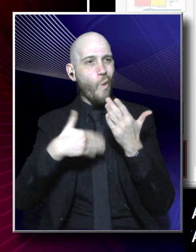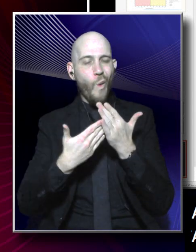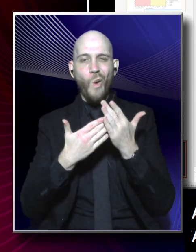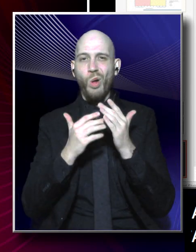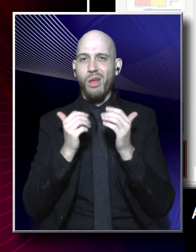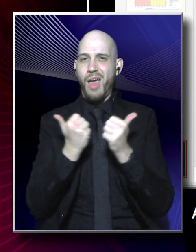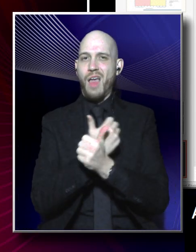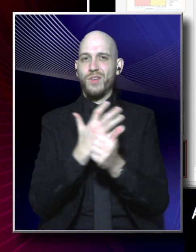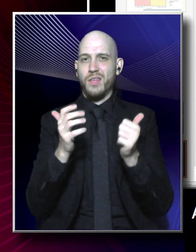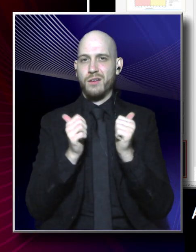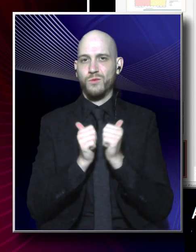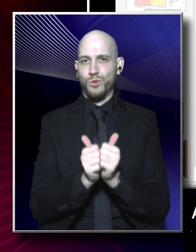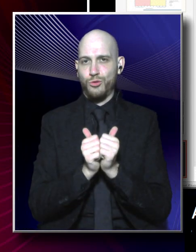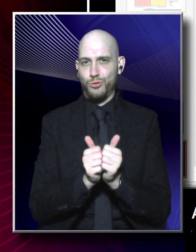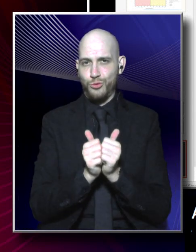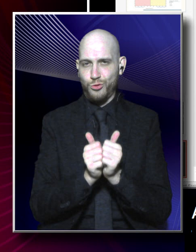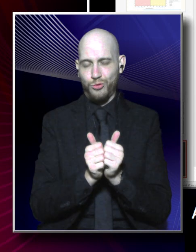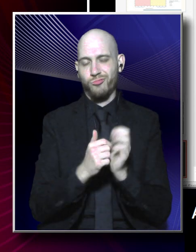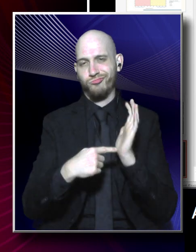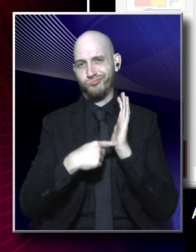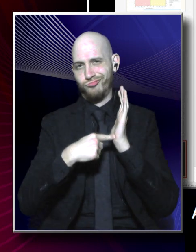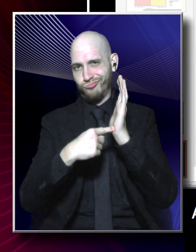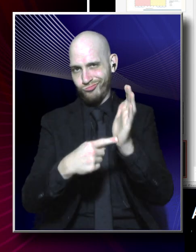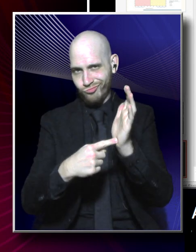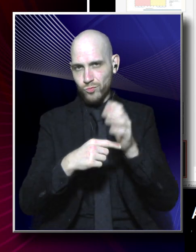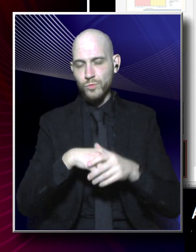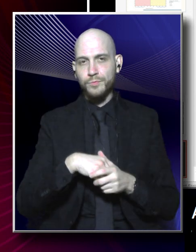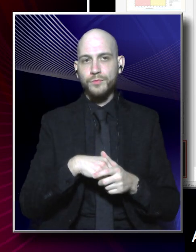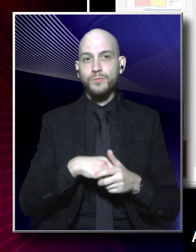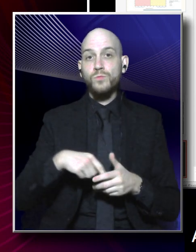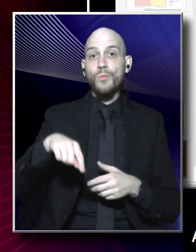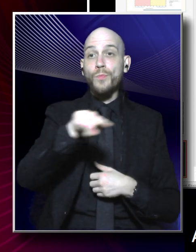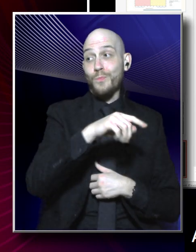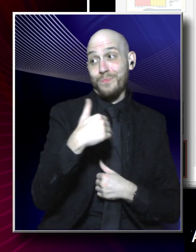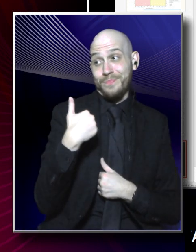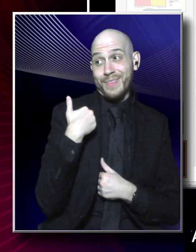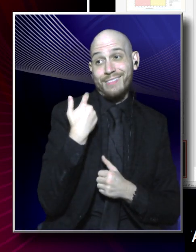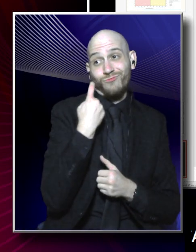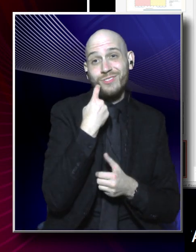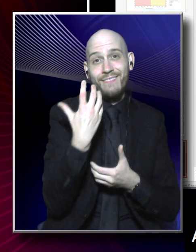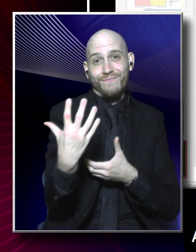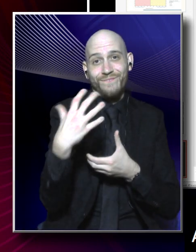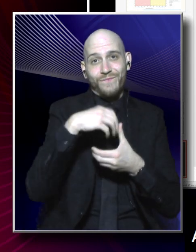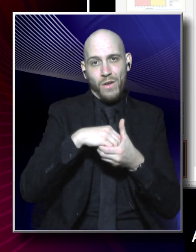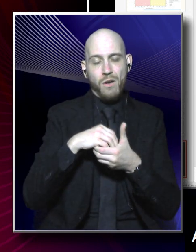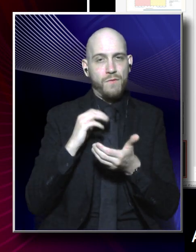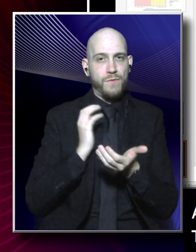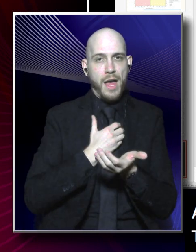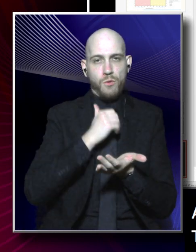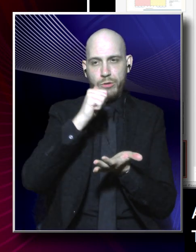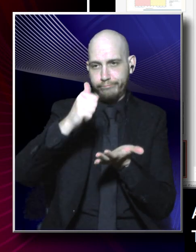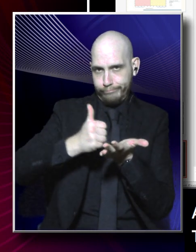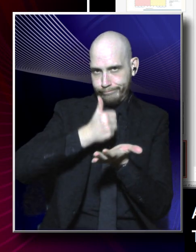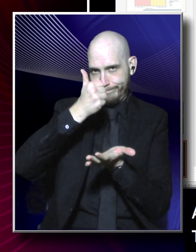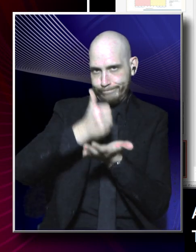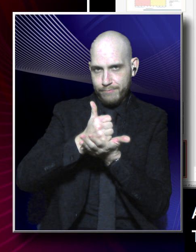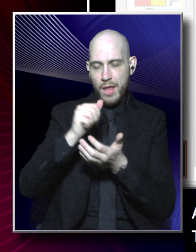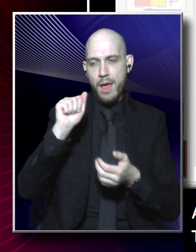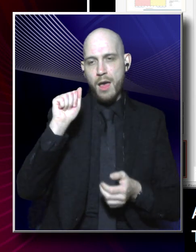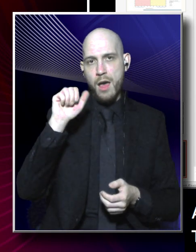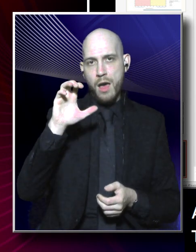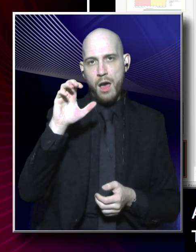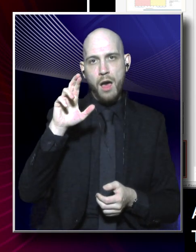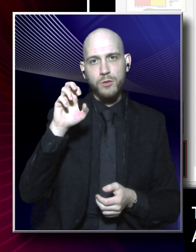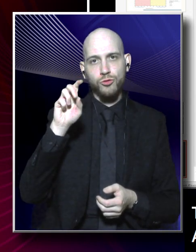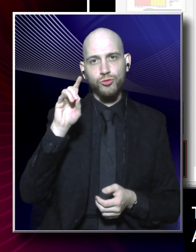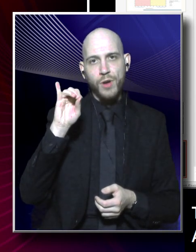And recently, some of you participated in the interviews for our accreditation. And the accreditation was